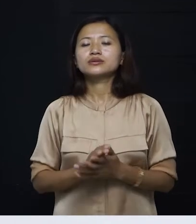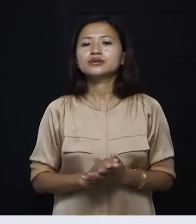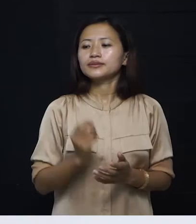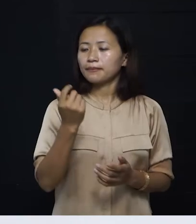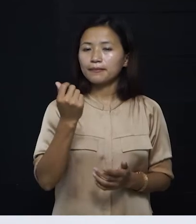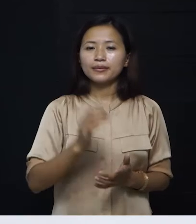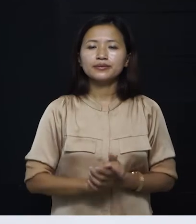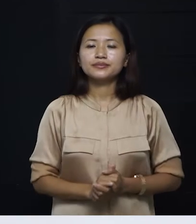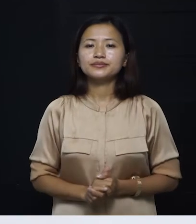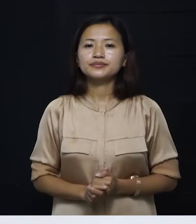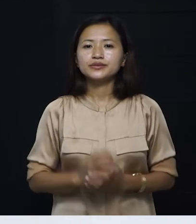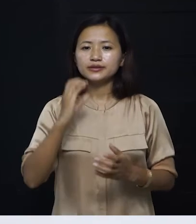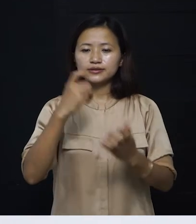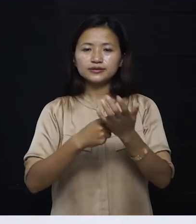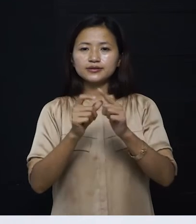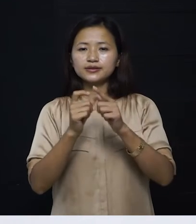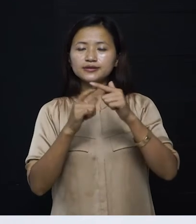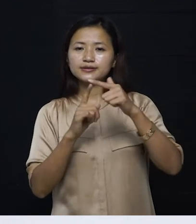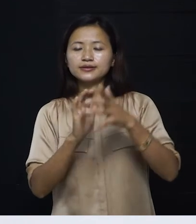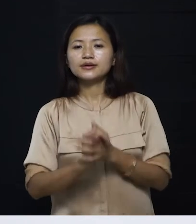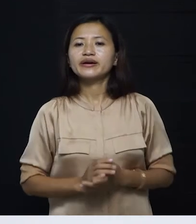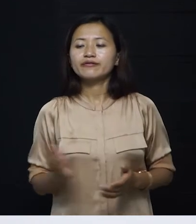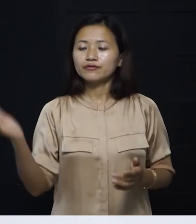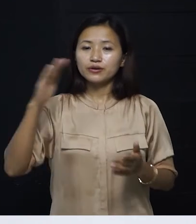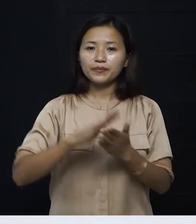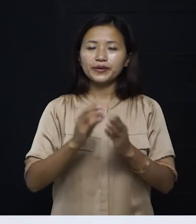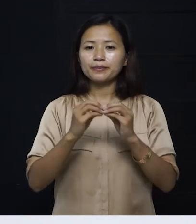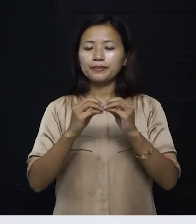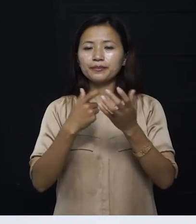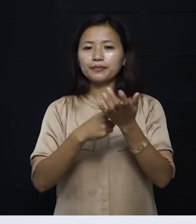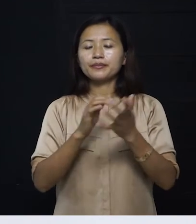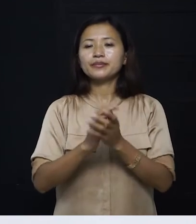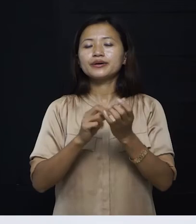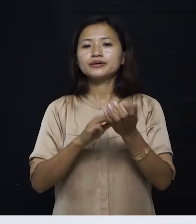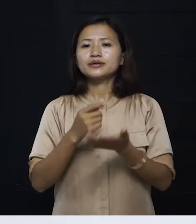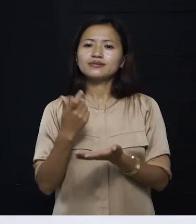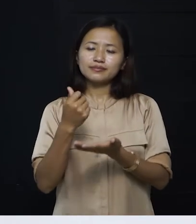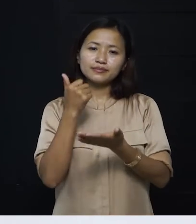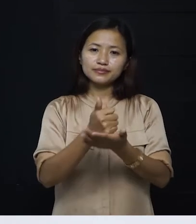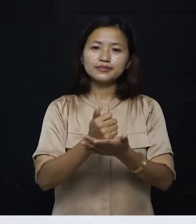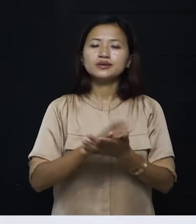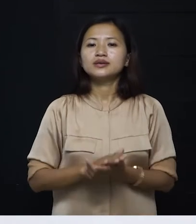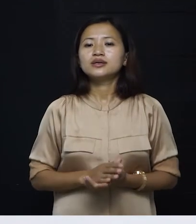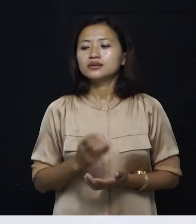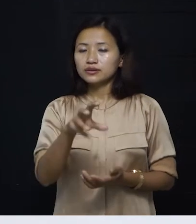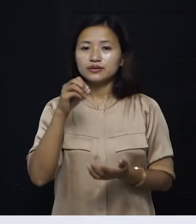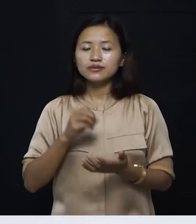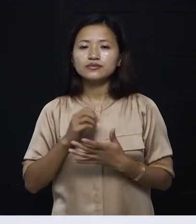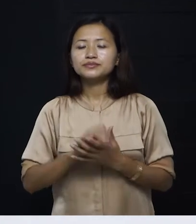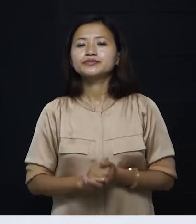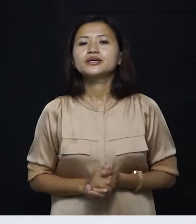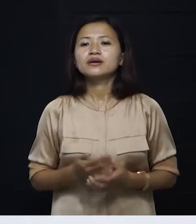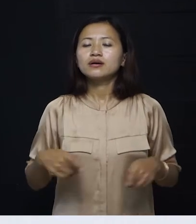money, okay? They will take credit from the bank. That is, the farmers, they will take credit from the bank, that is, they will take money from the